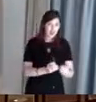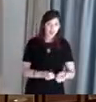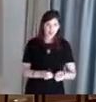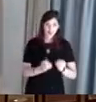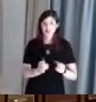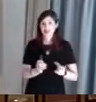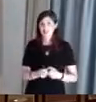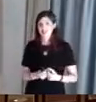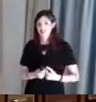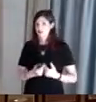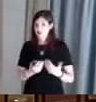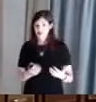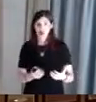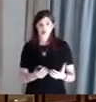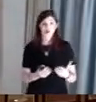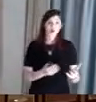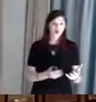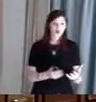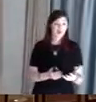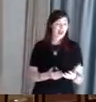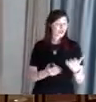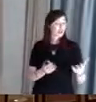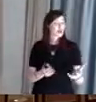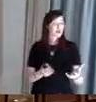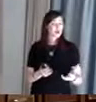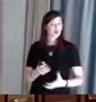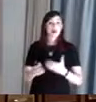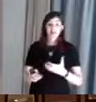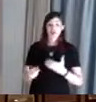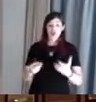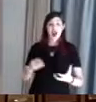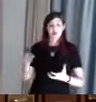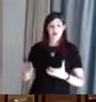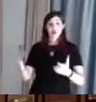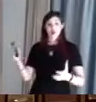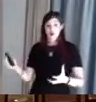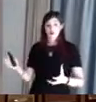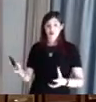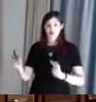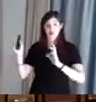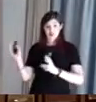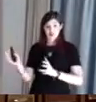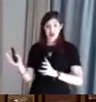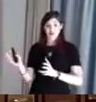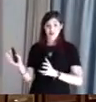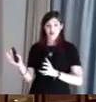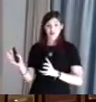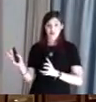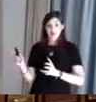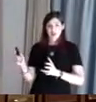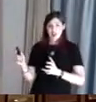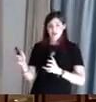instances. So Kubernetes is a piece of software from Google that actually allows people to manage their Amazon Web Services and their cloud